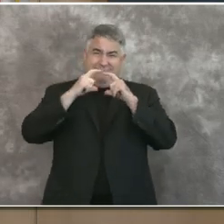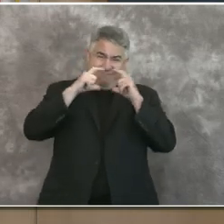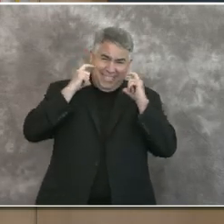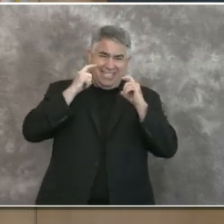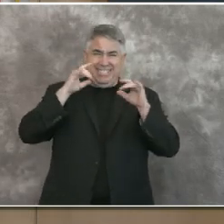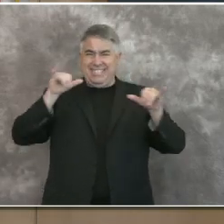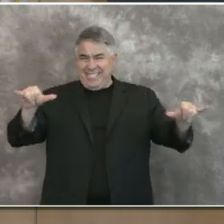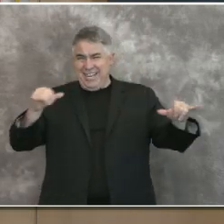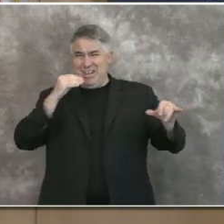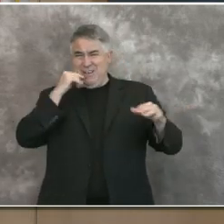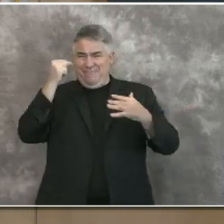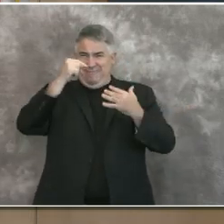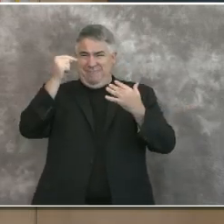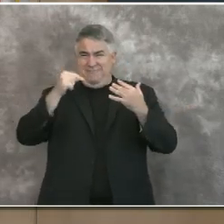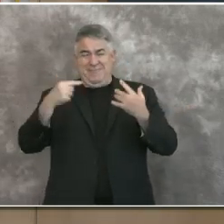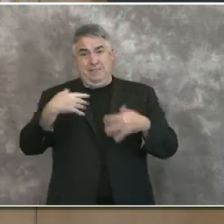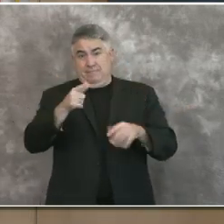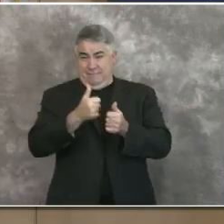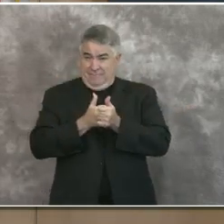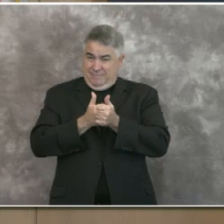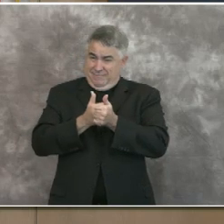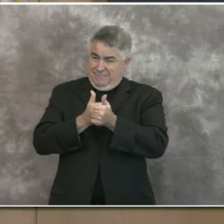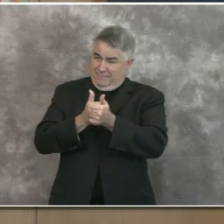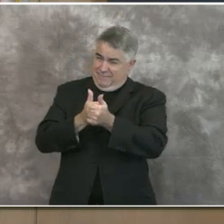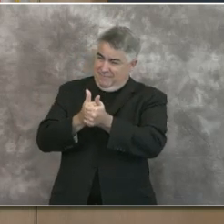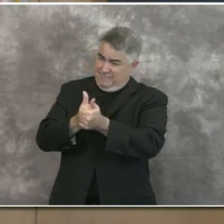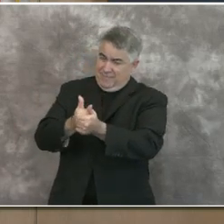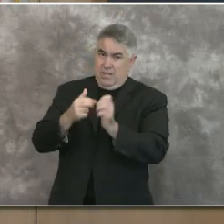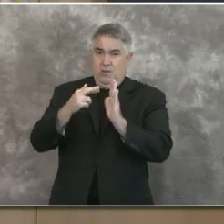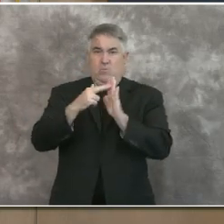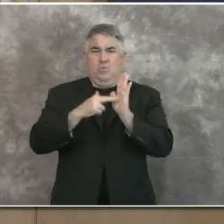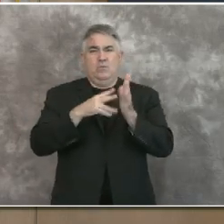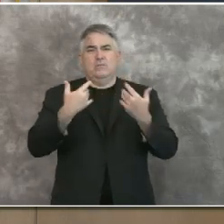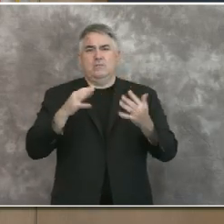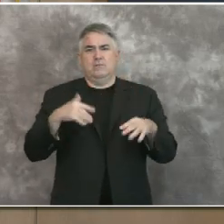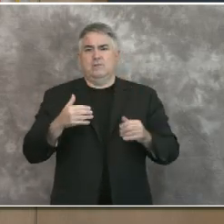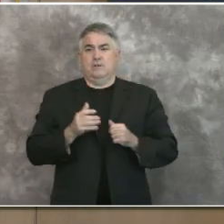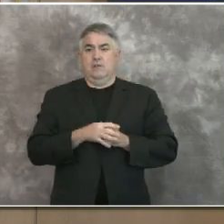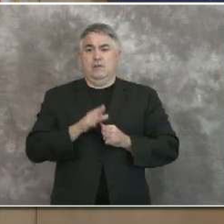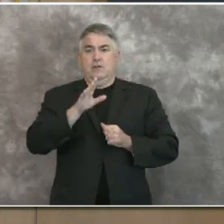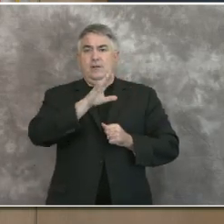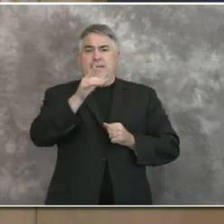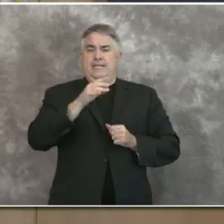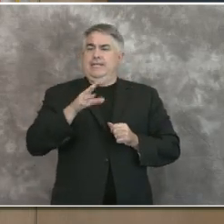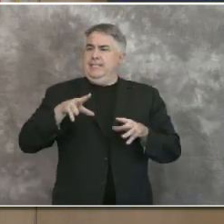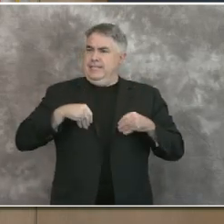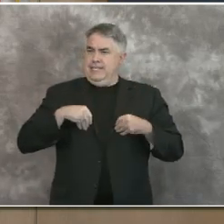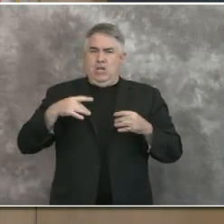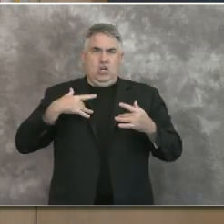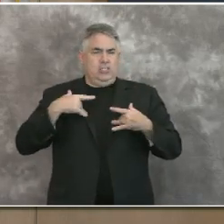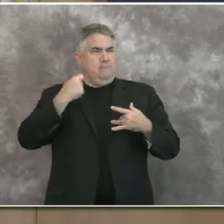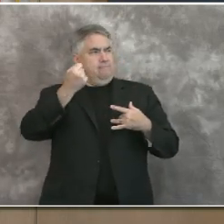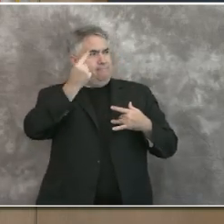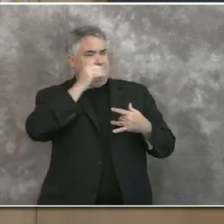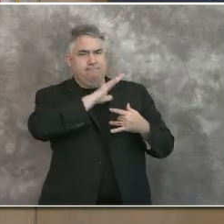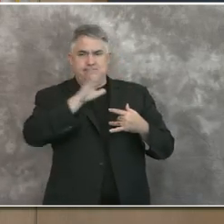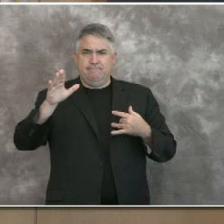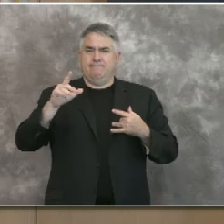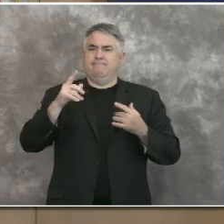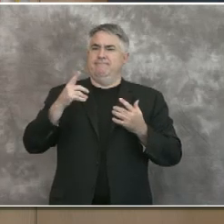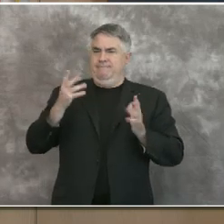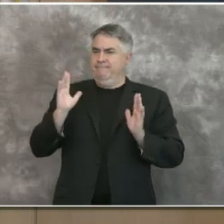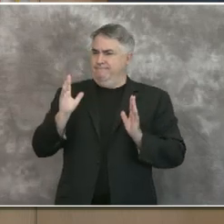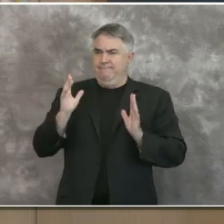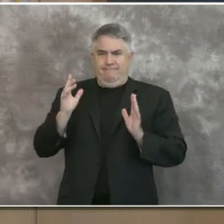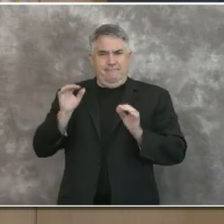distancing, and to use facial coverings. Your discipline, your cooperation, and your concern for fellow